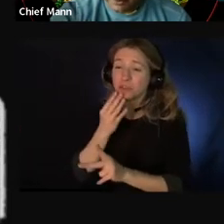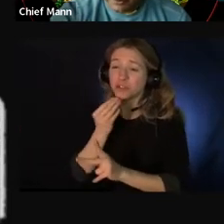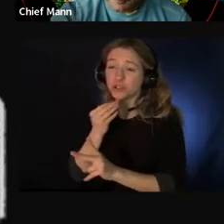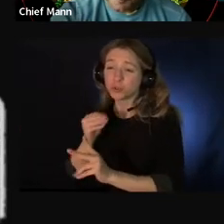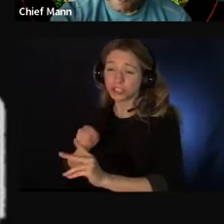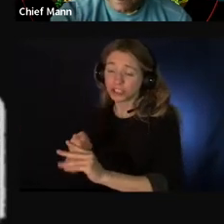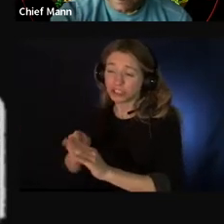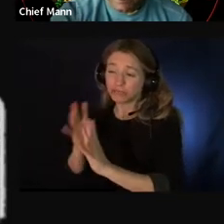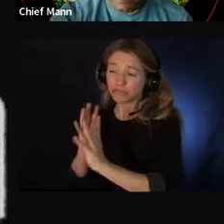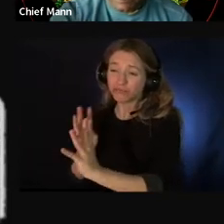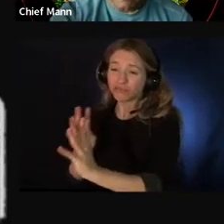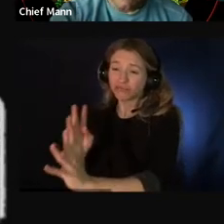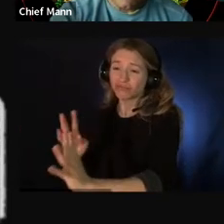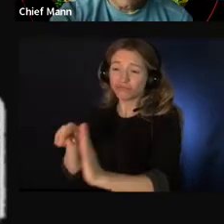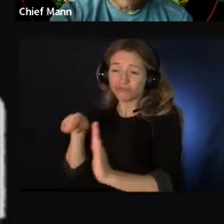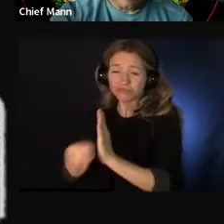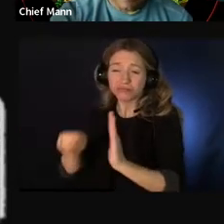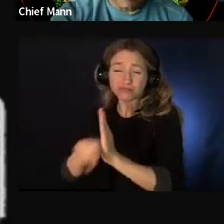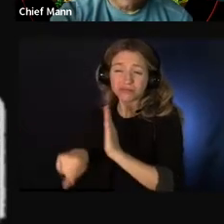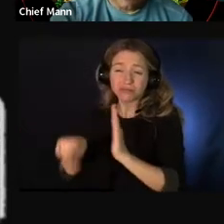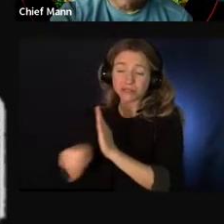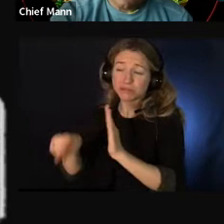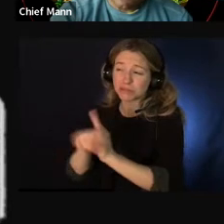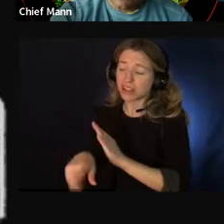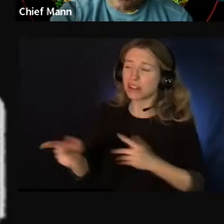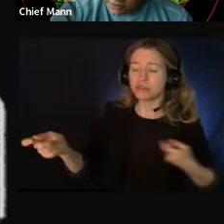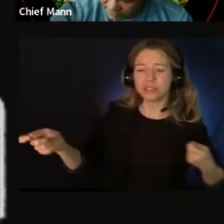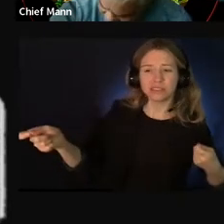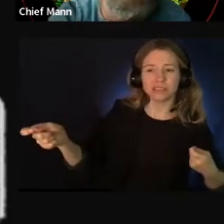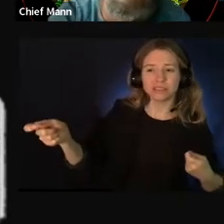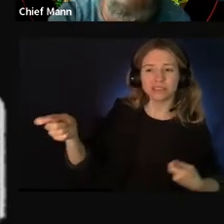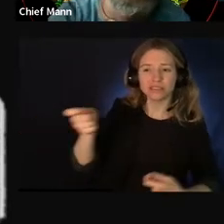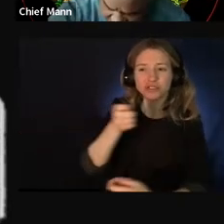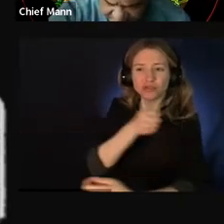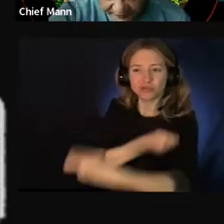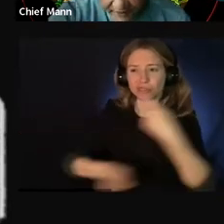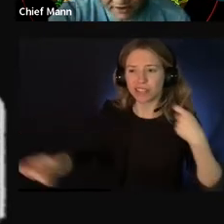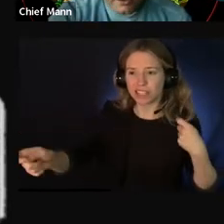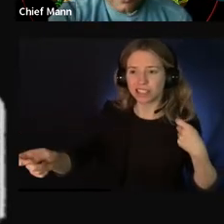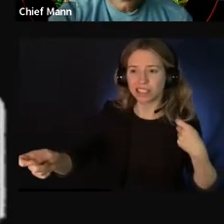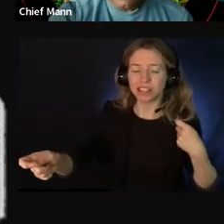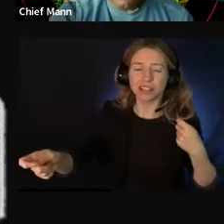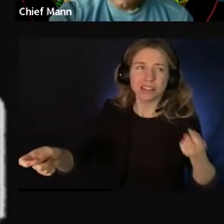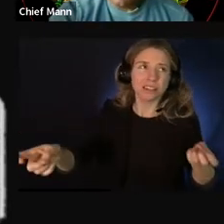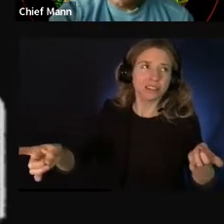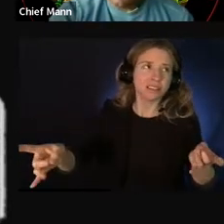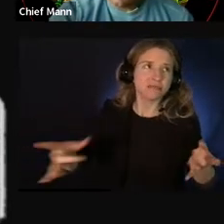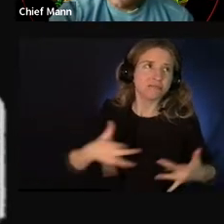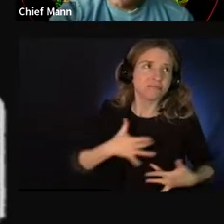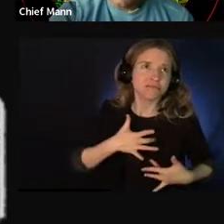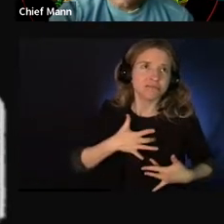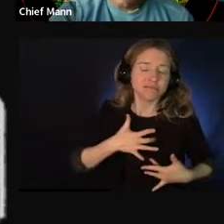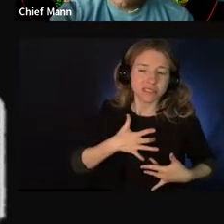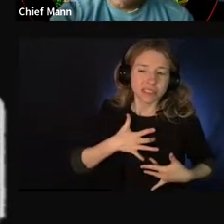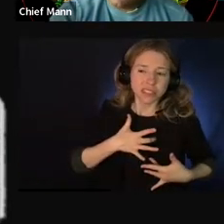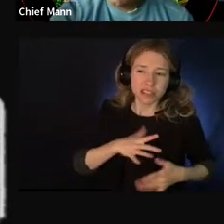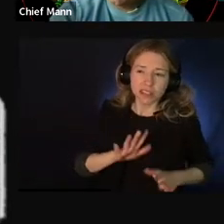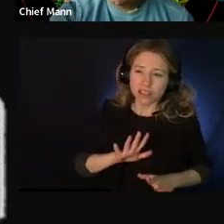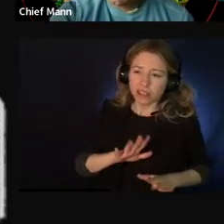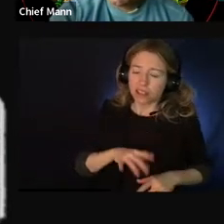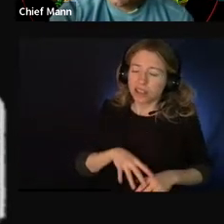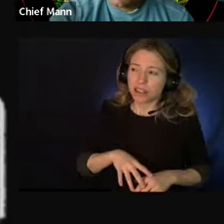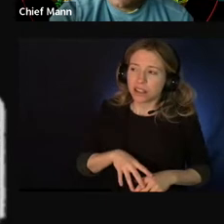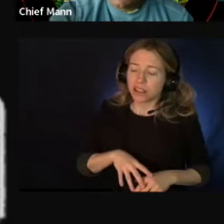clan people. The irony of it all is that when they were